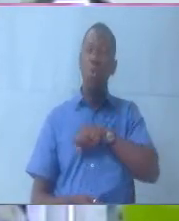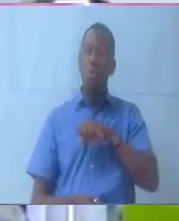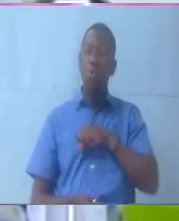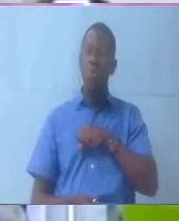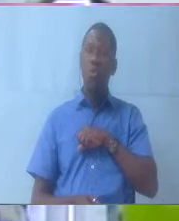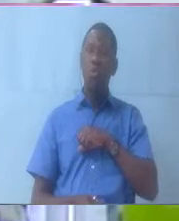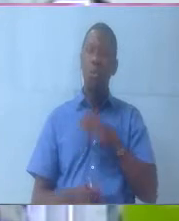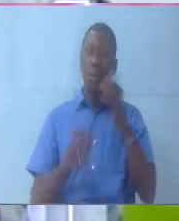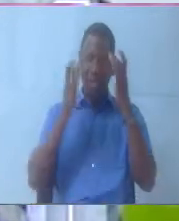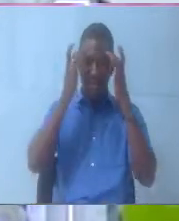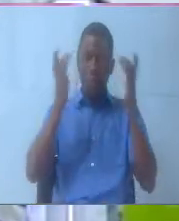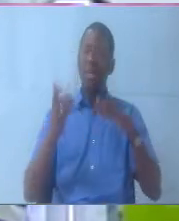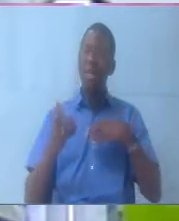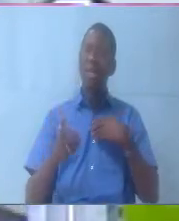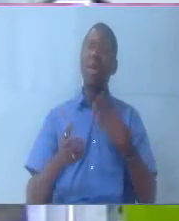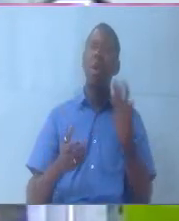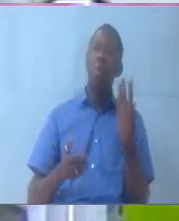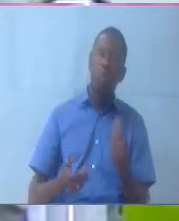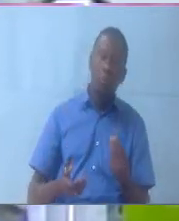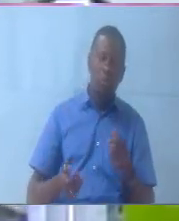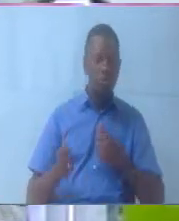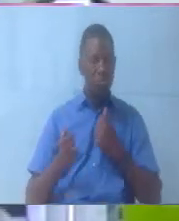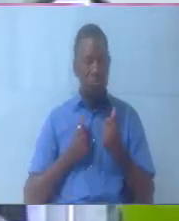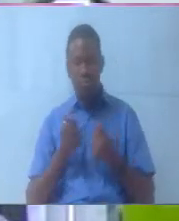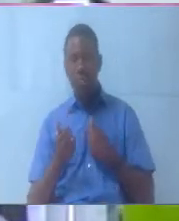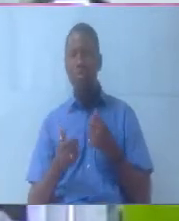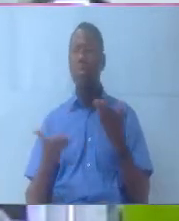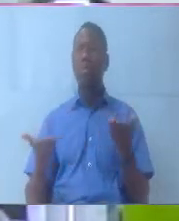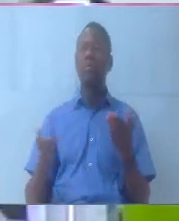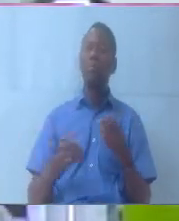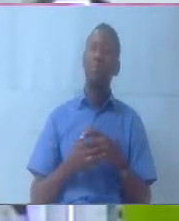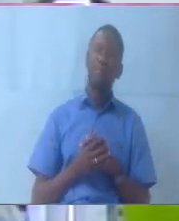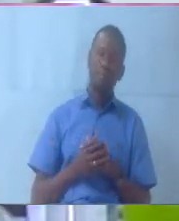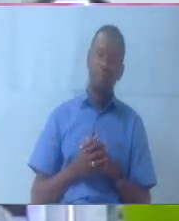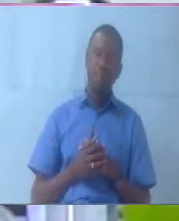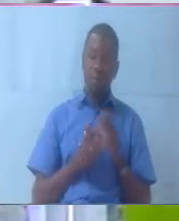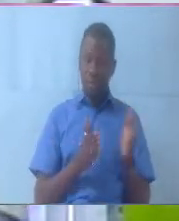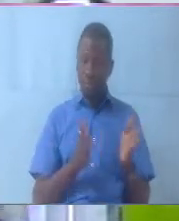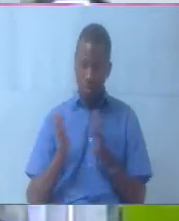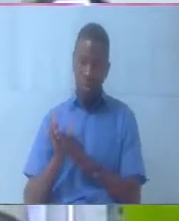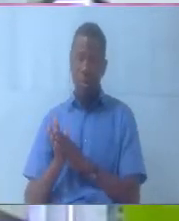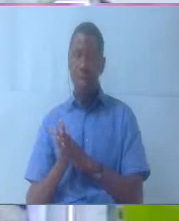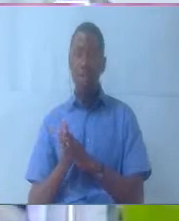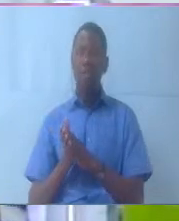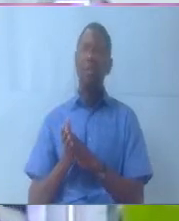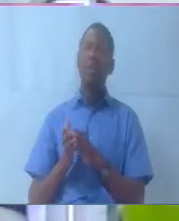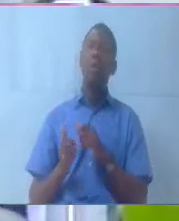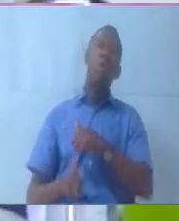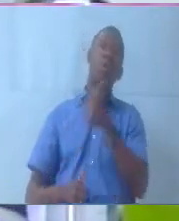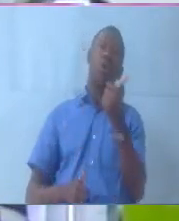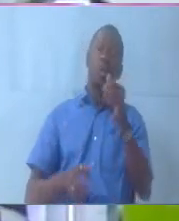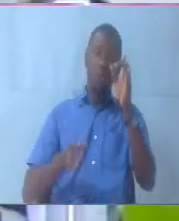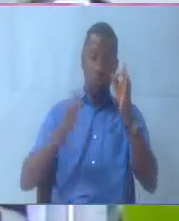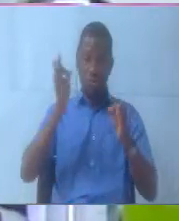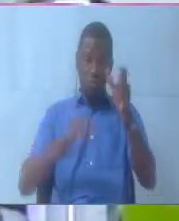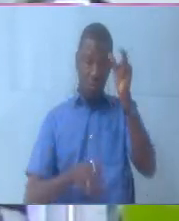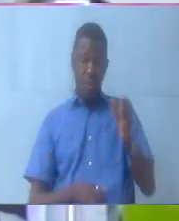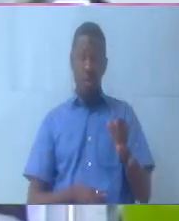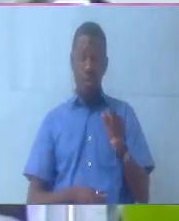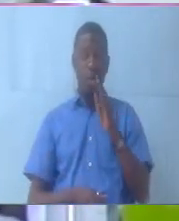folola. Then we would deal with the experiences of other judges that have been provided to you.